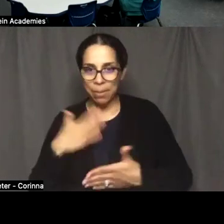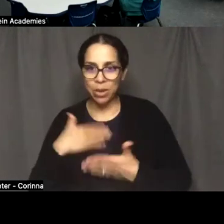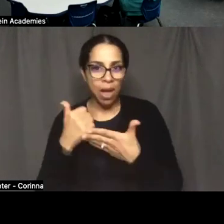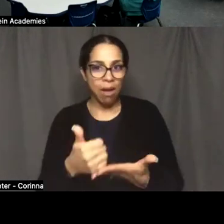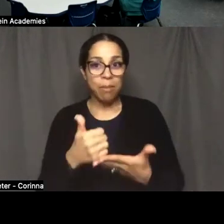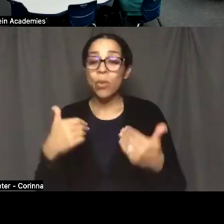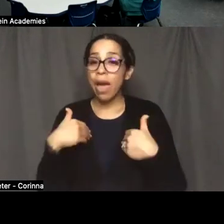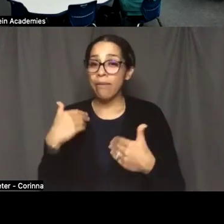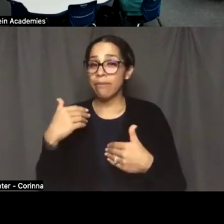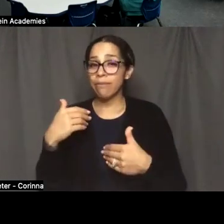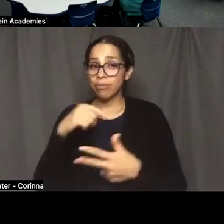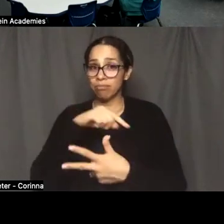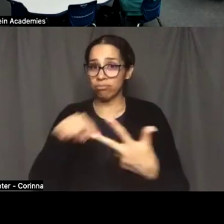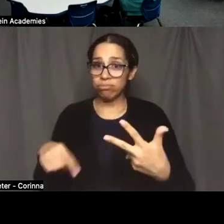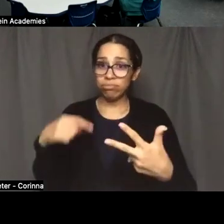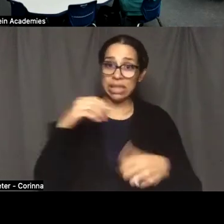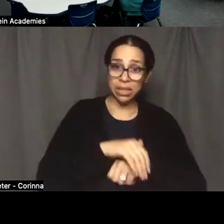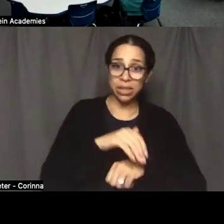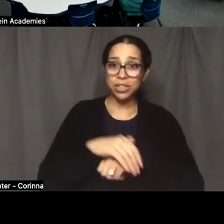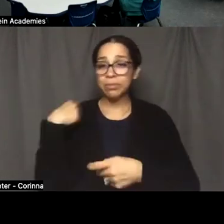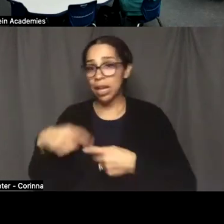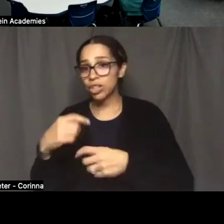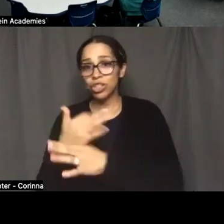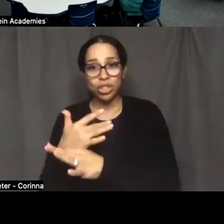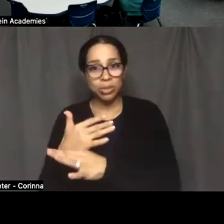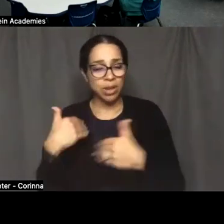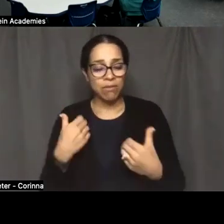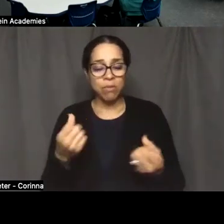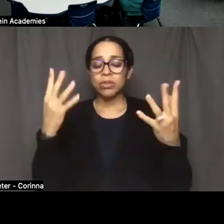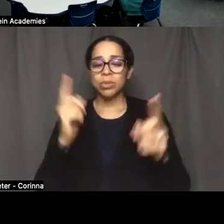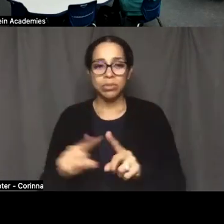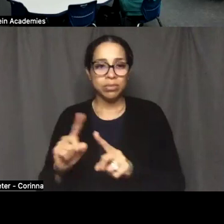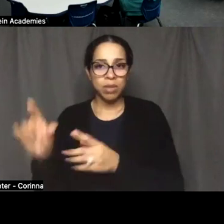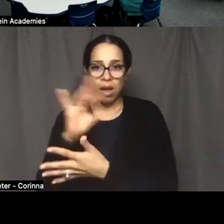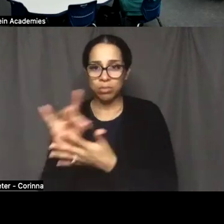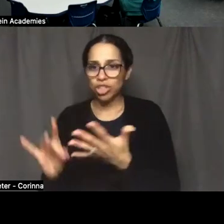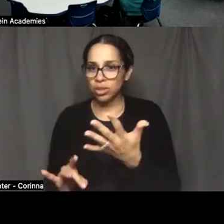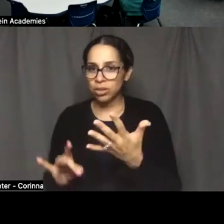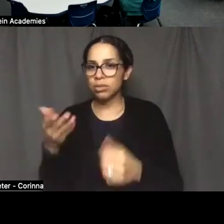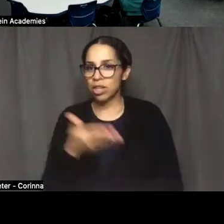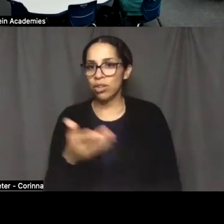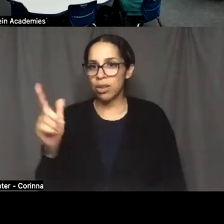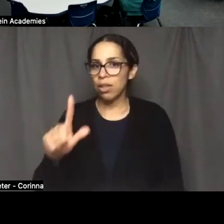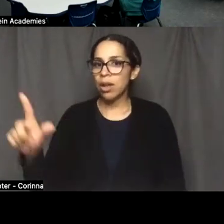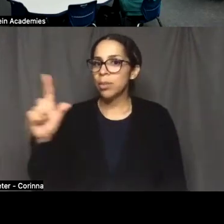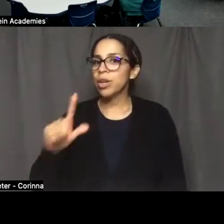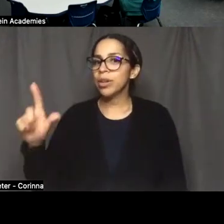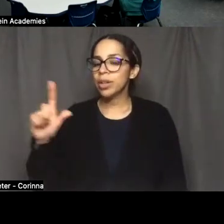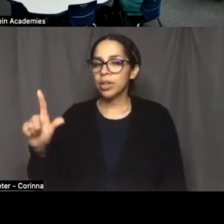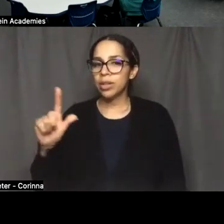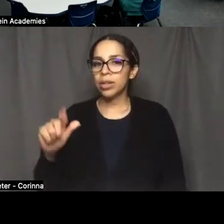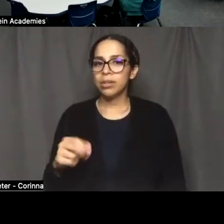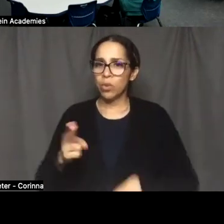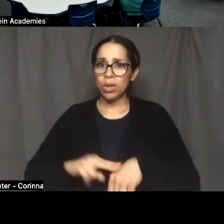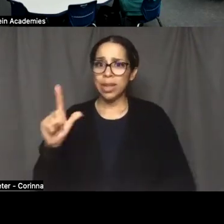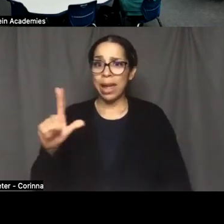So there's multiple options that you have if you are looking for something from our school library. Of course, our community libraries are amazing